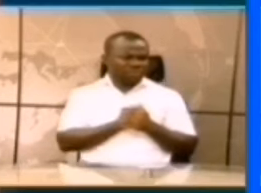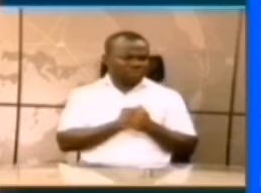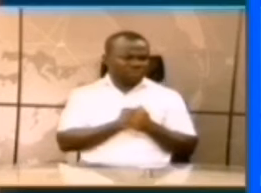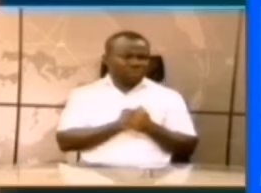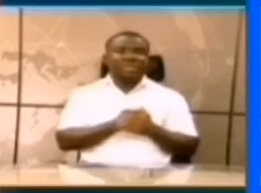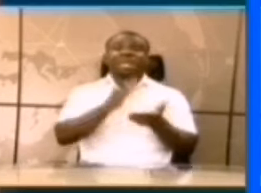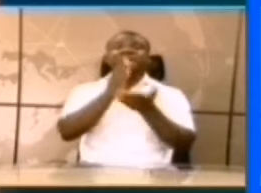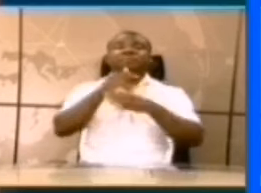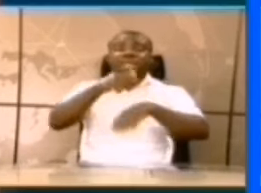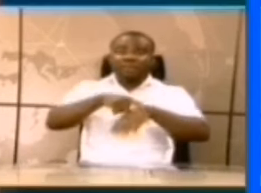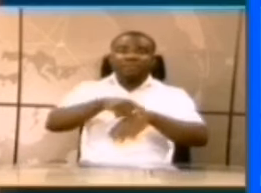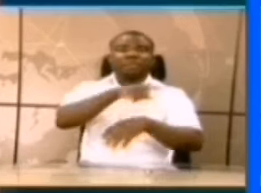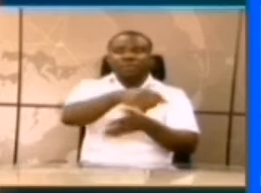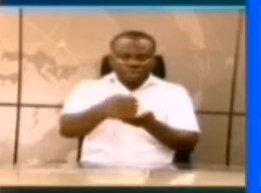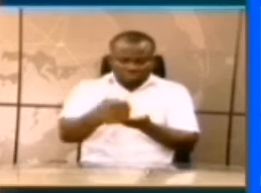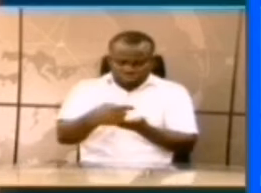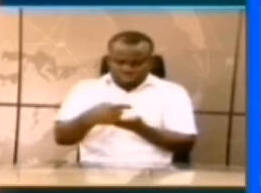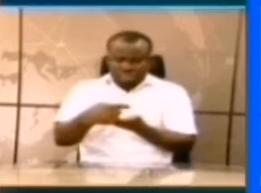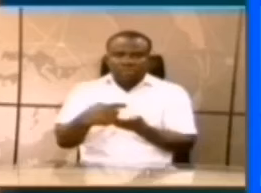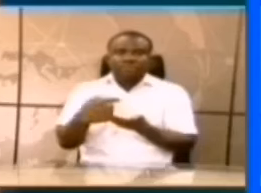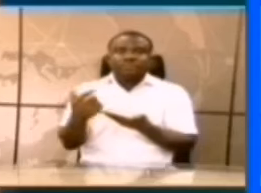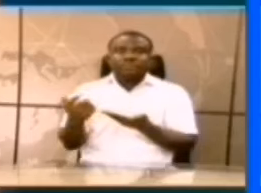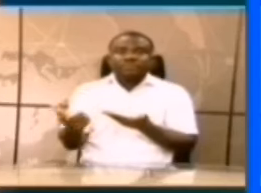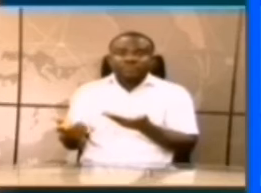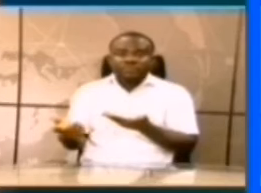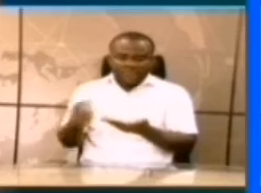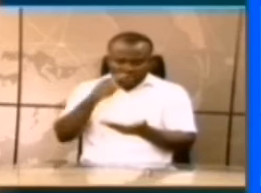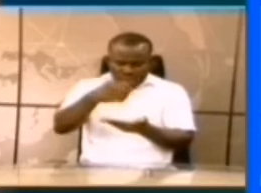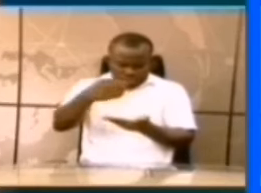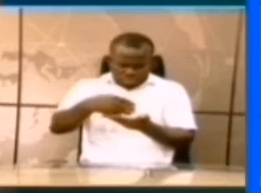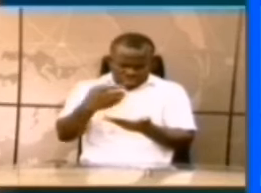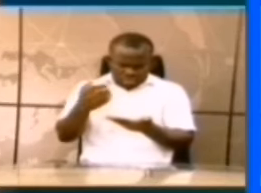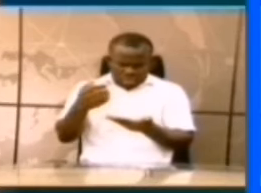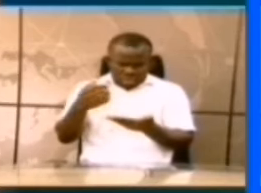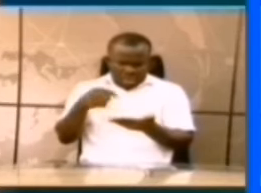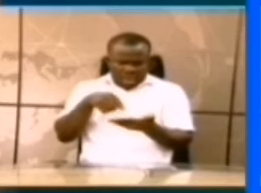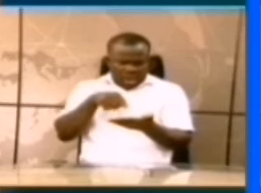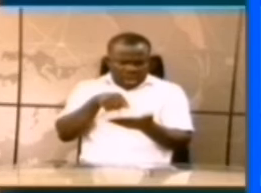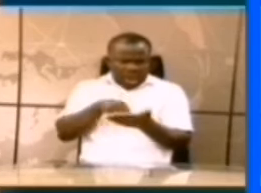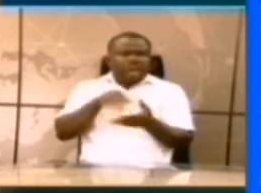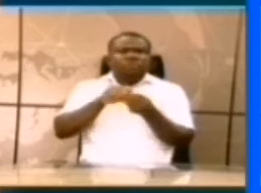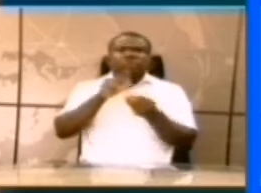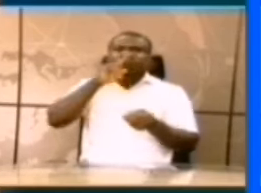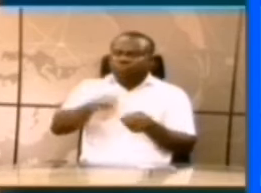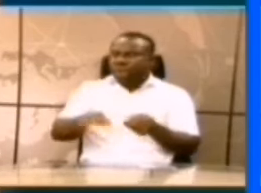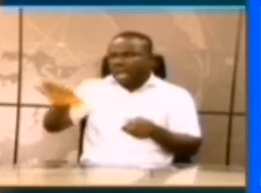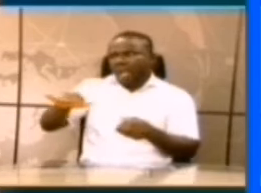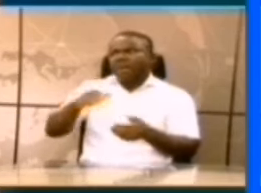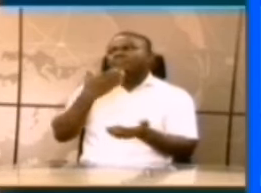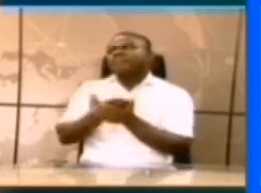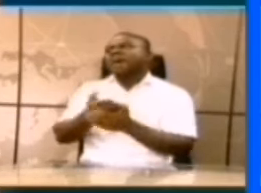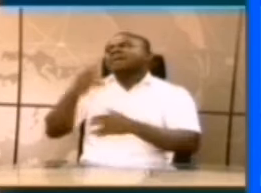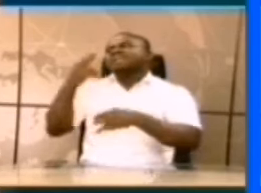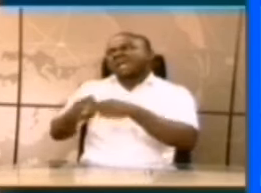ewu amunum honum mra wo mukoko yi wo mna chese enkura 6 meka se eye maame ene ni